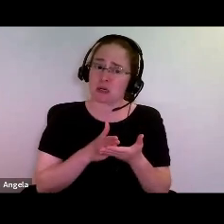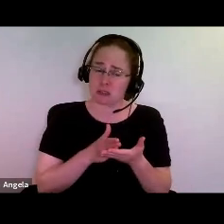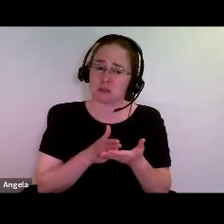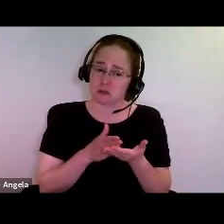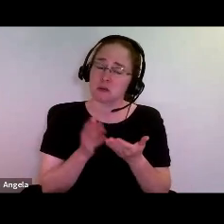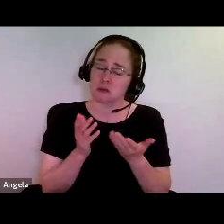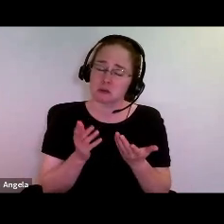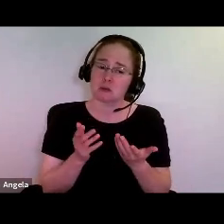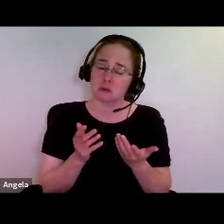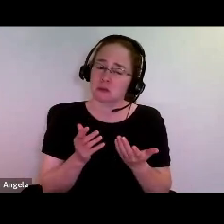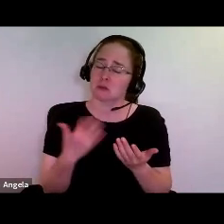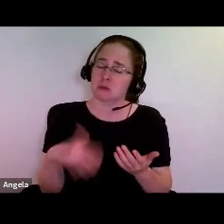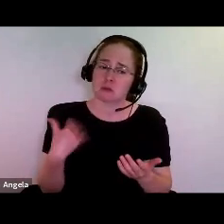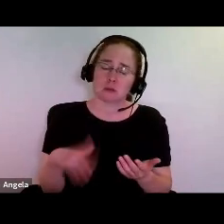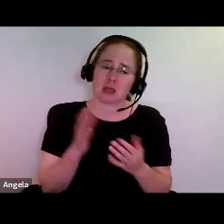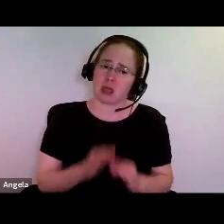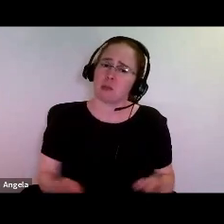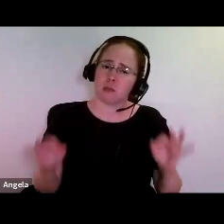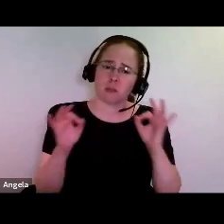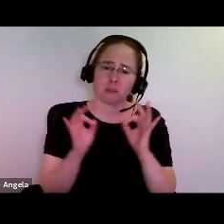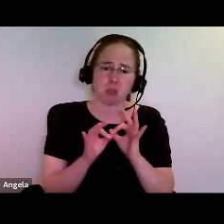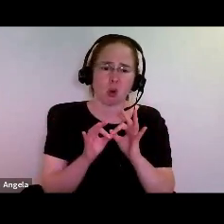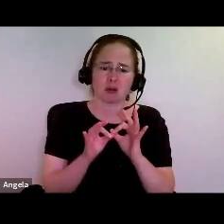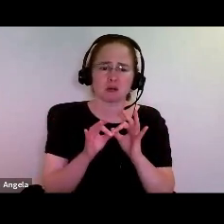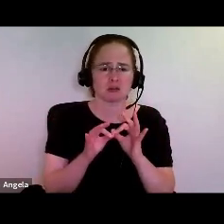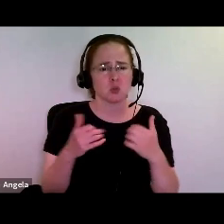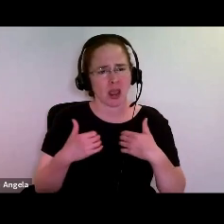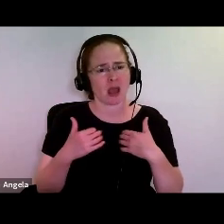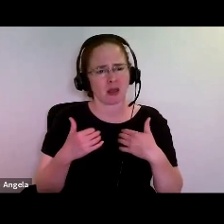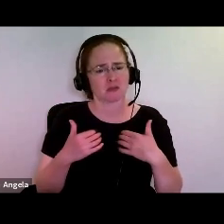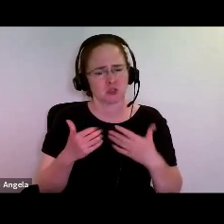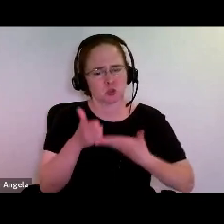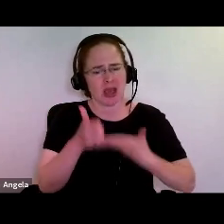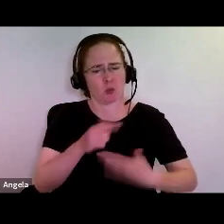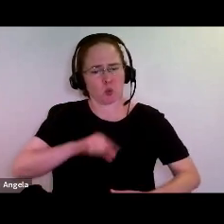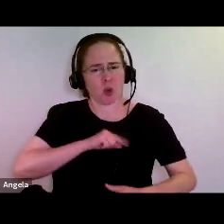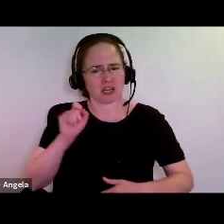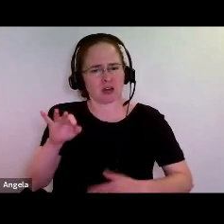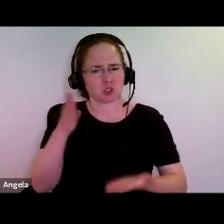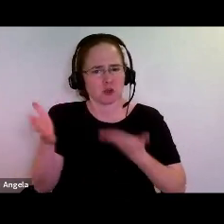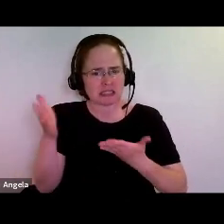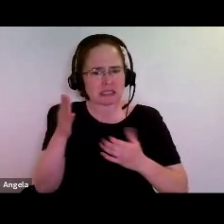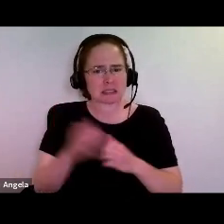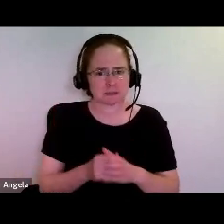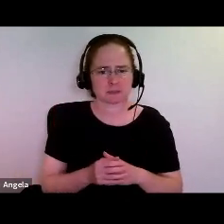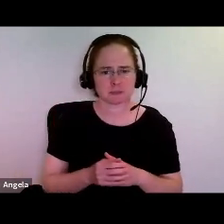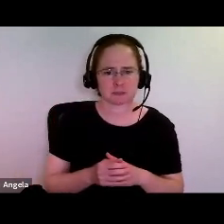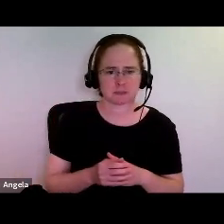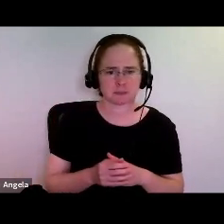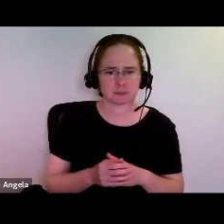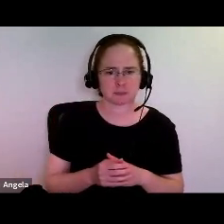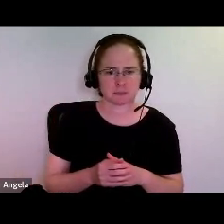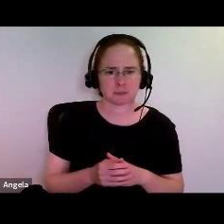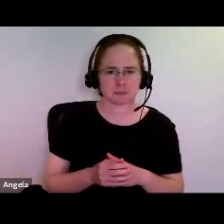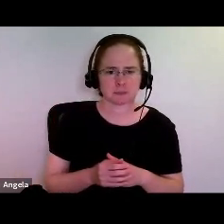it's important in terms of the quality of the services and the service system. Last slide, I